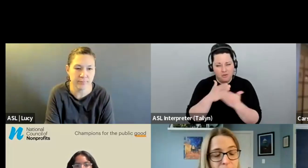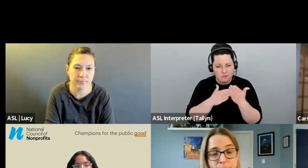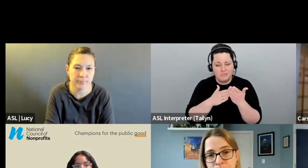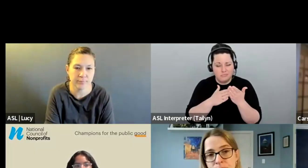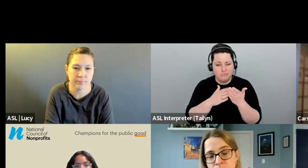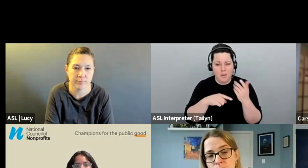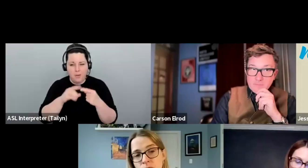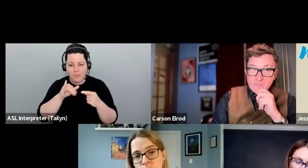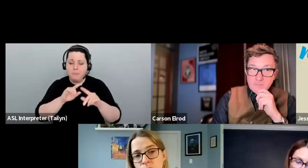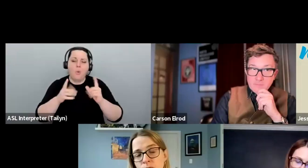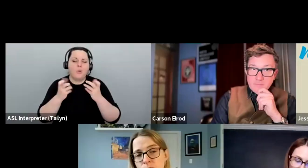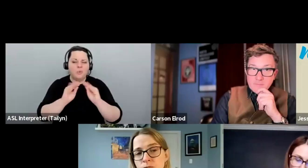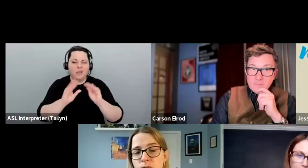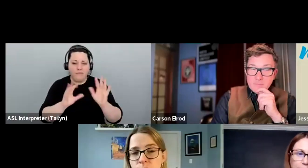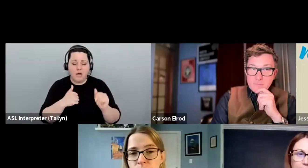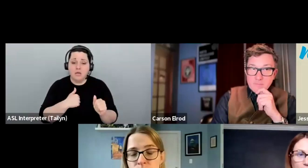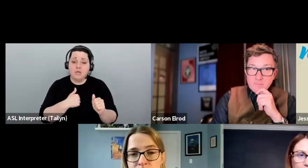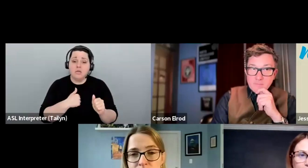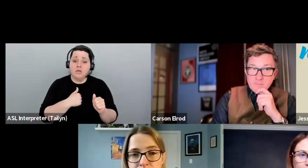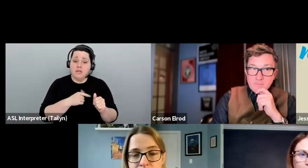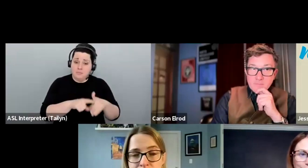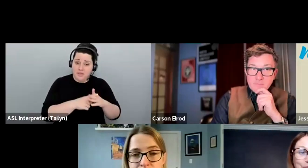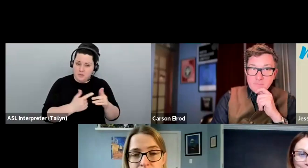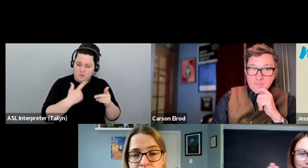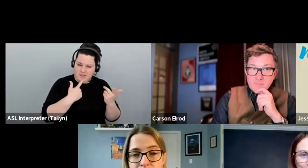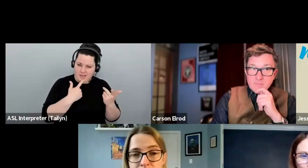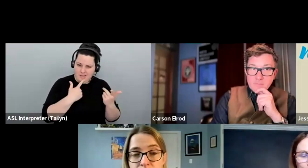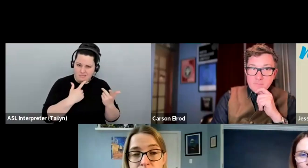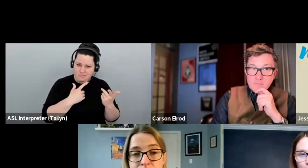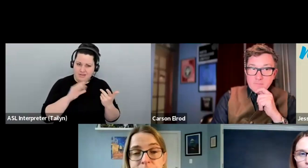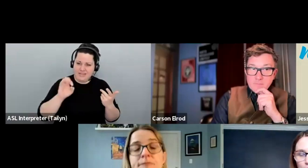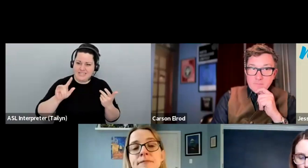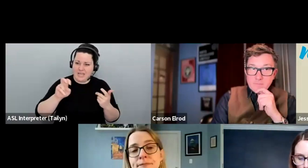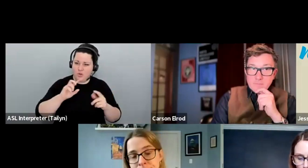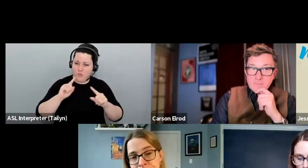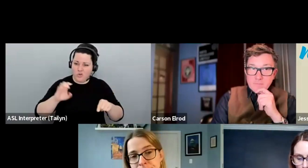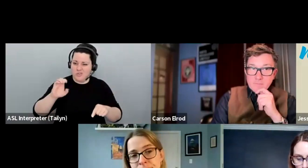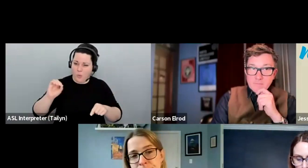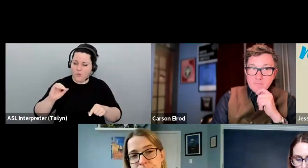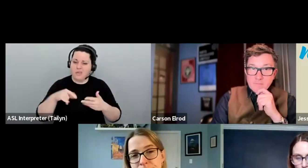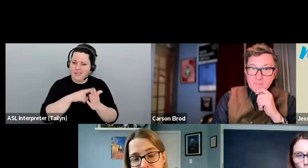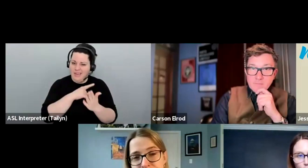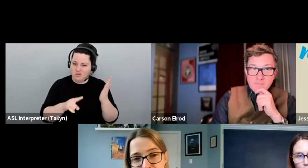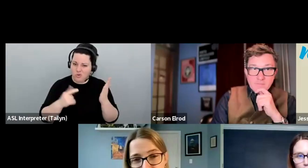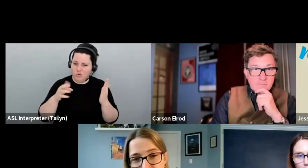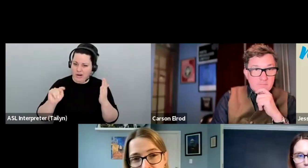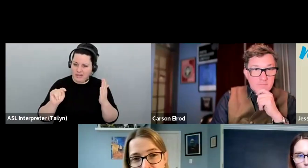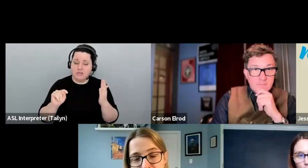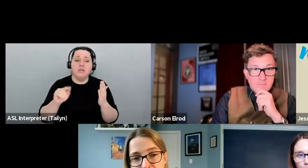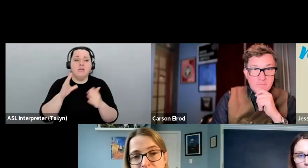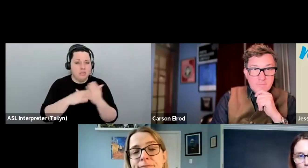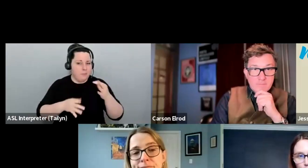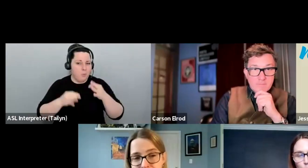couple of things you said. When you started at the beginning saying they're canceling, some of the executive orders are canceling grants, and that there were some court